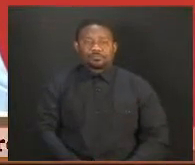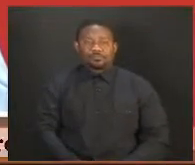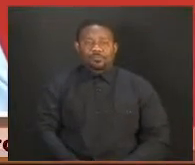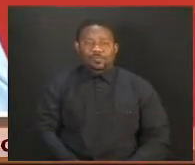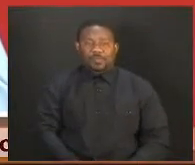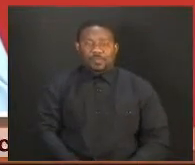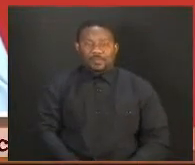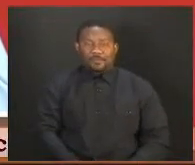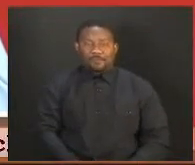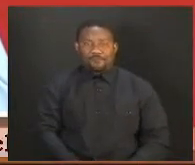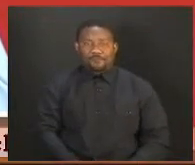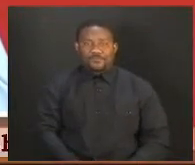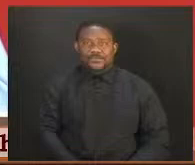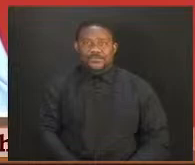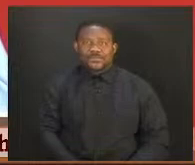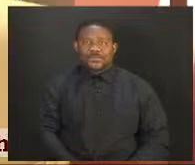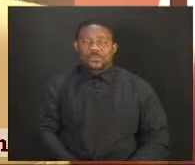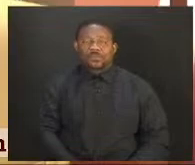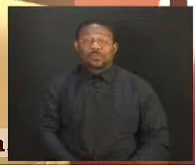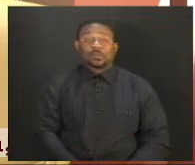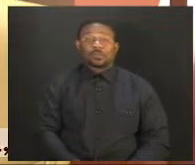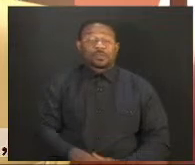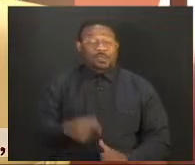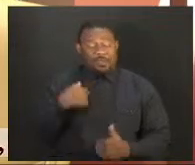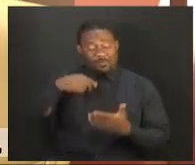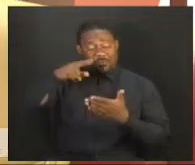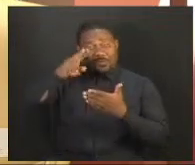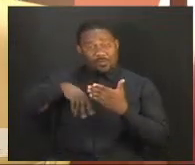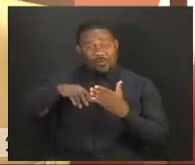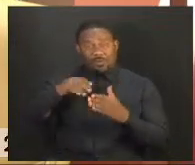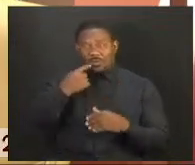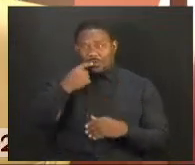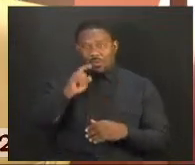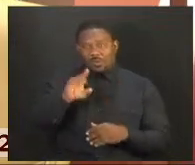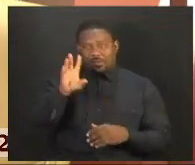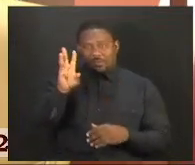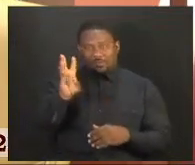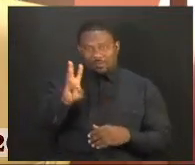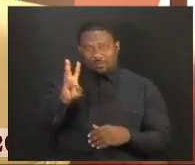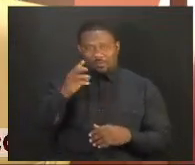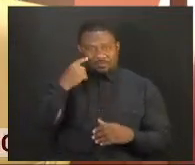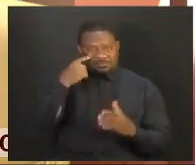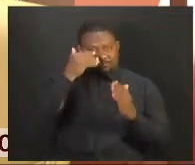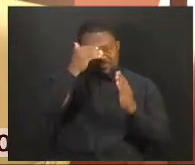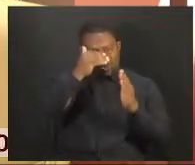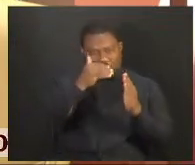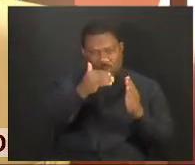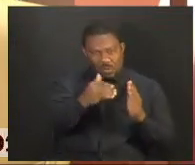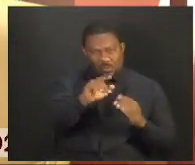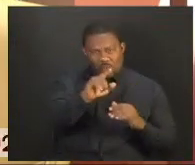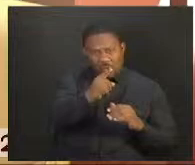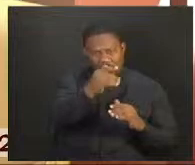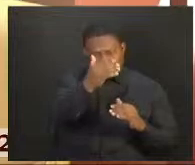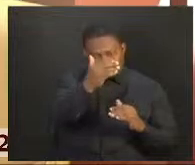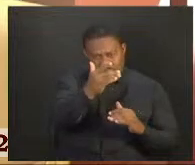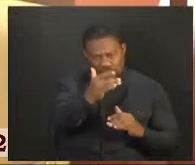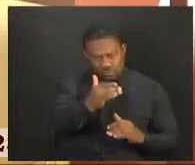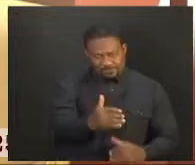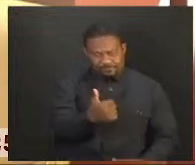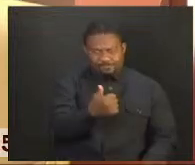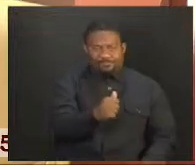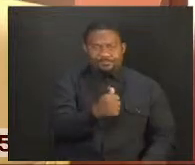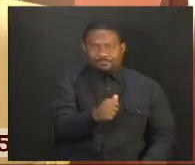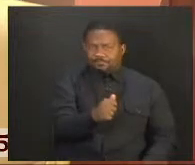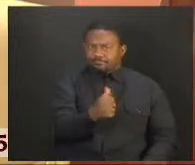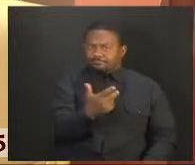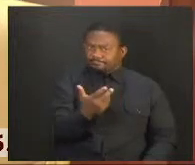have gone to read Order 6, and I have checked on our schedule from Schedule 1 to Schedule 10, and